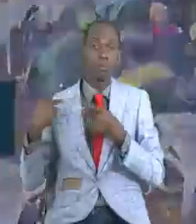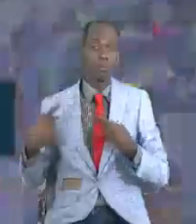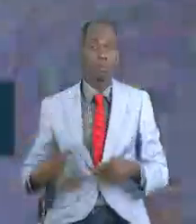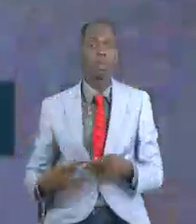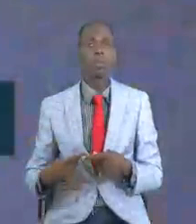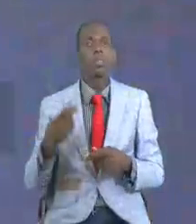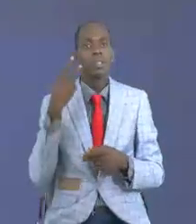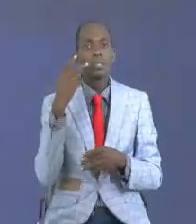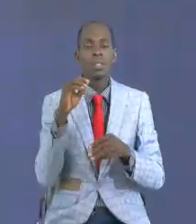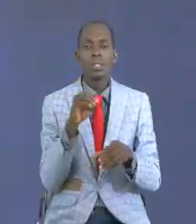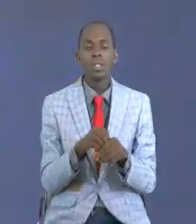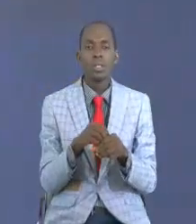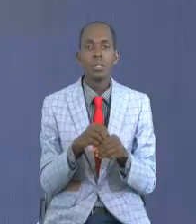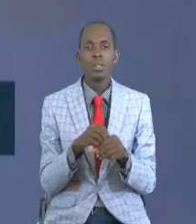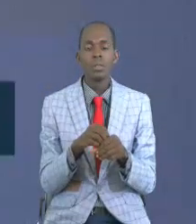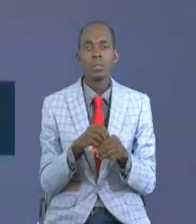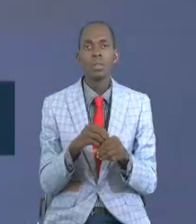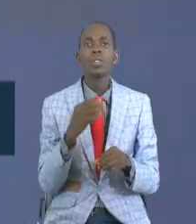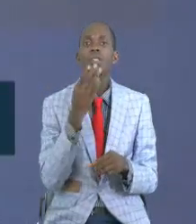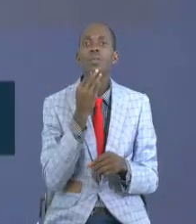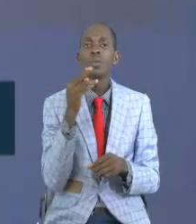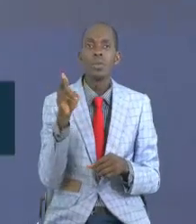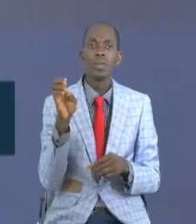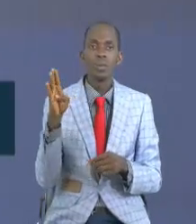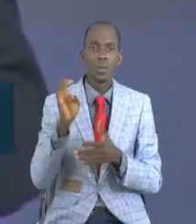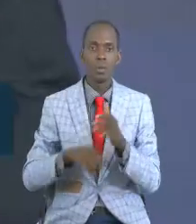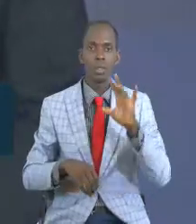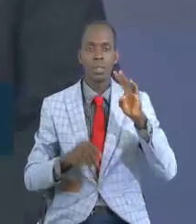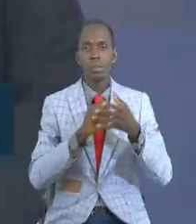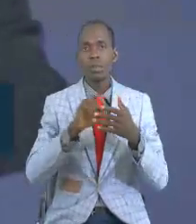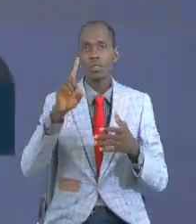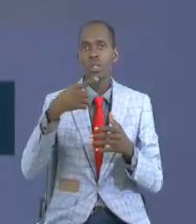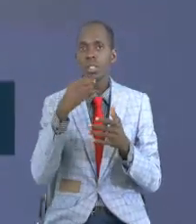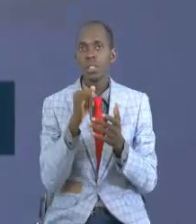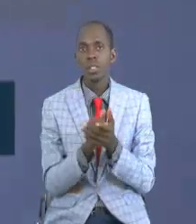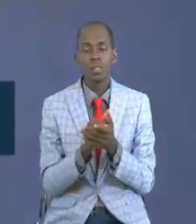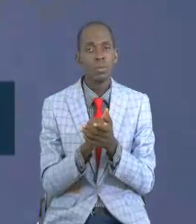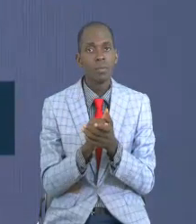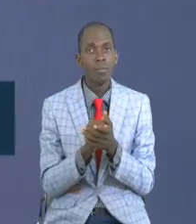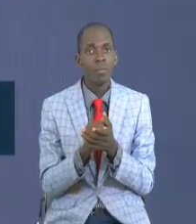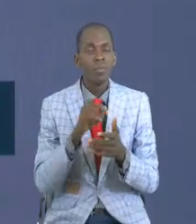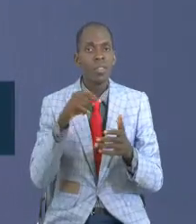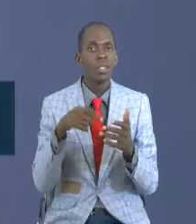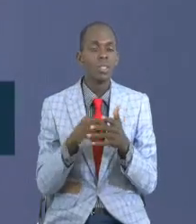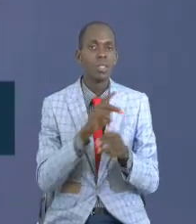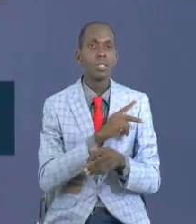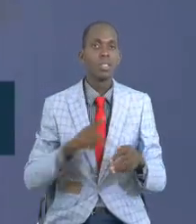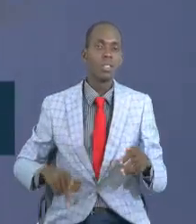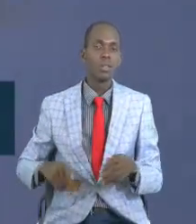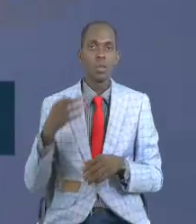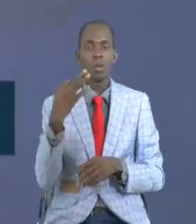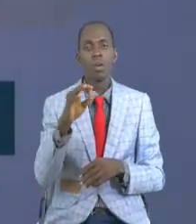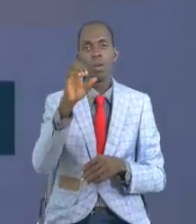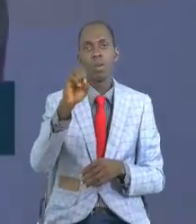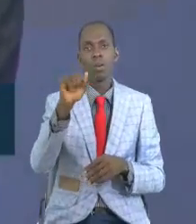chapter seven and we're looking at verse one it says for this milky city king of silence when you